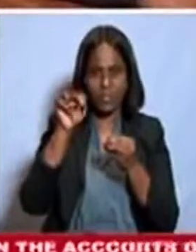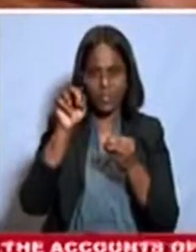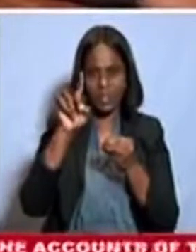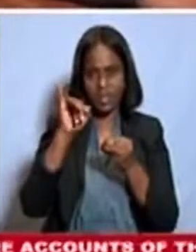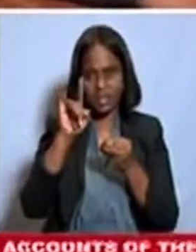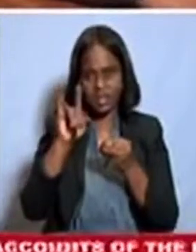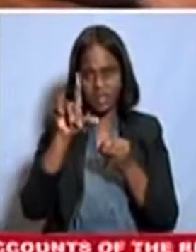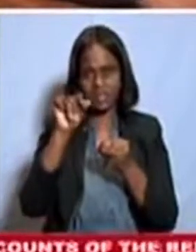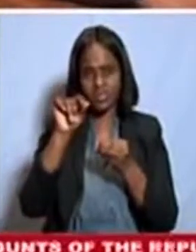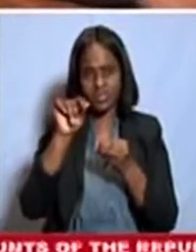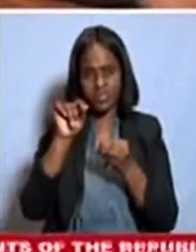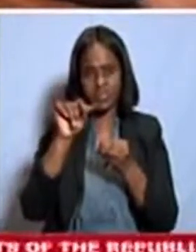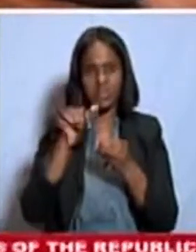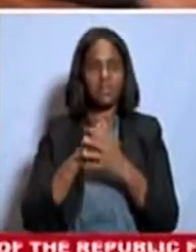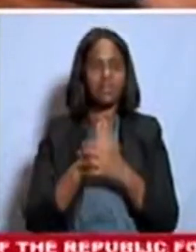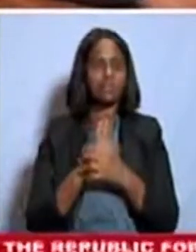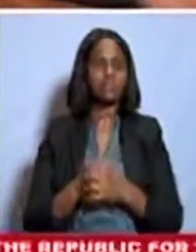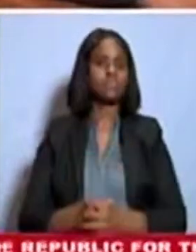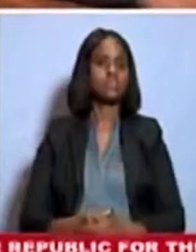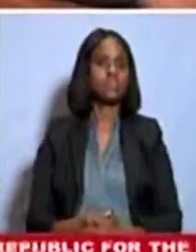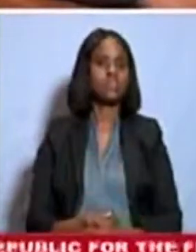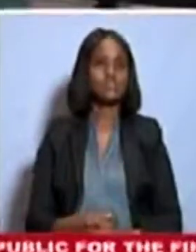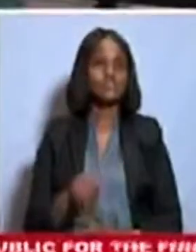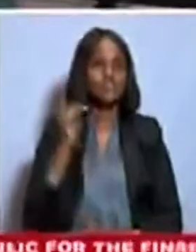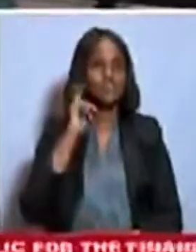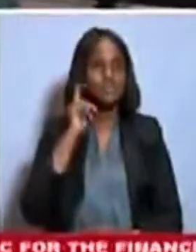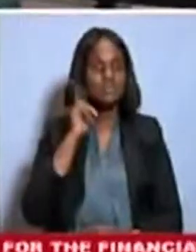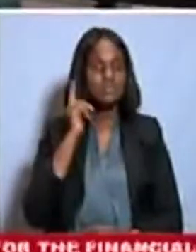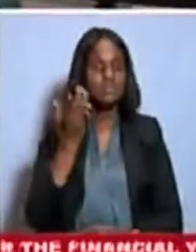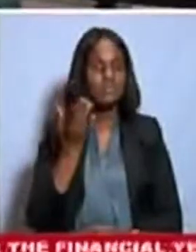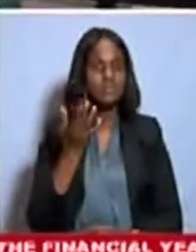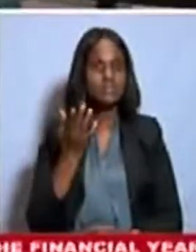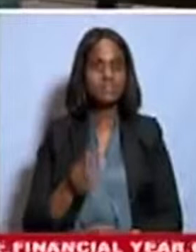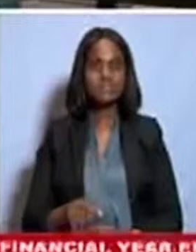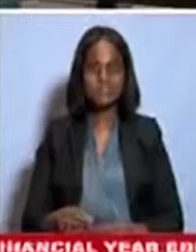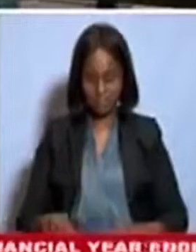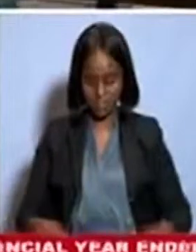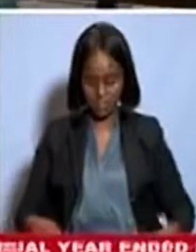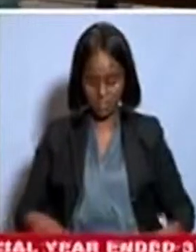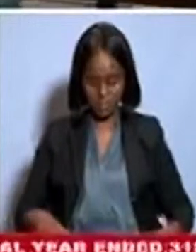of a soft form. Now we wonder how we are going to.